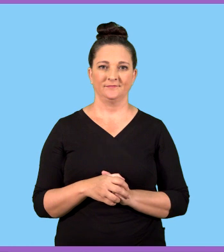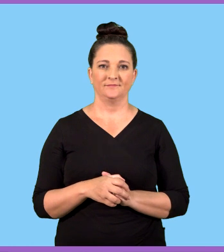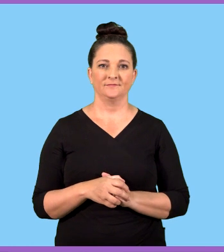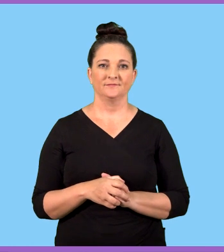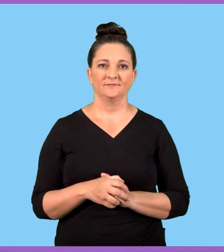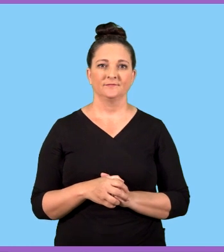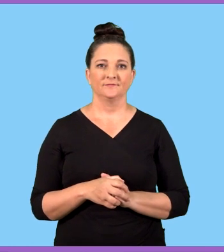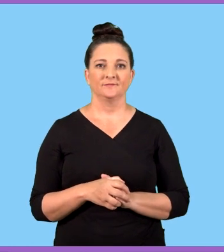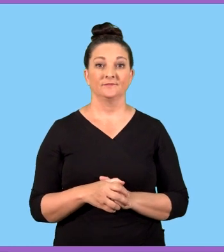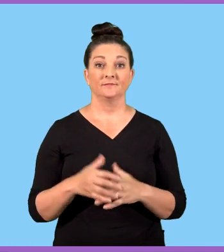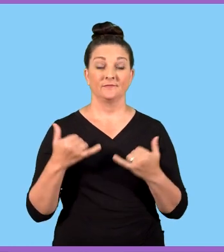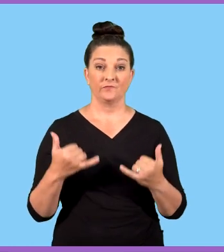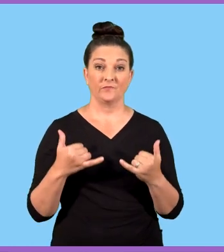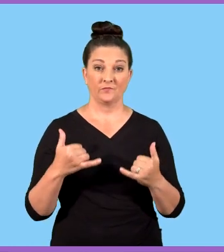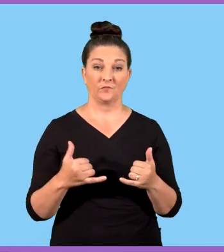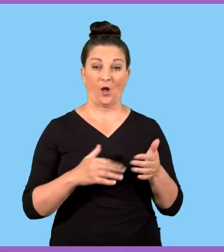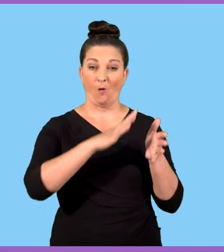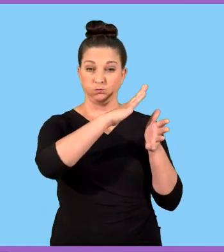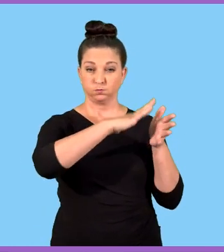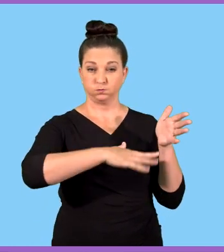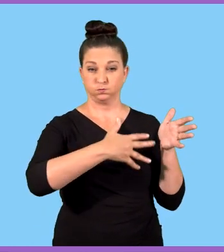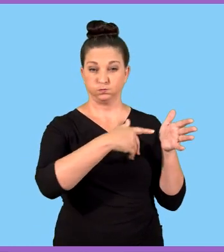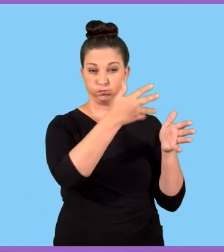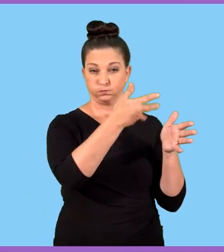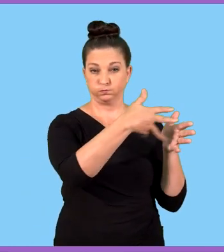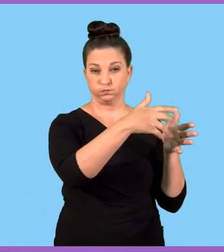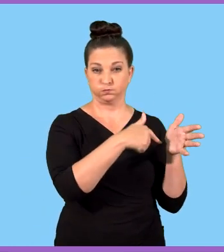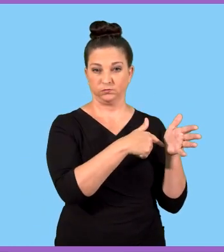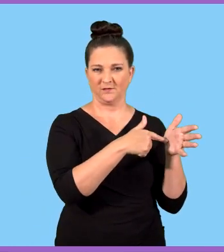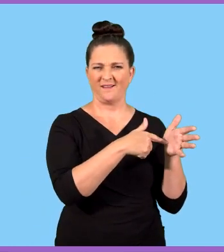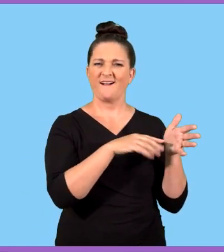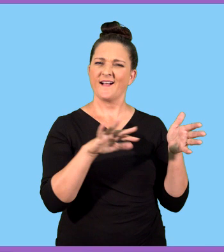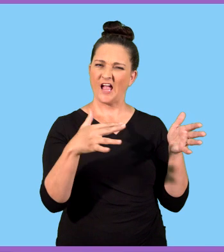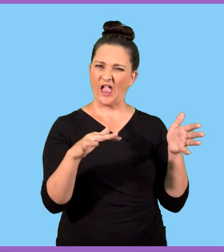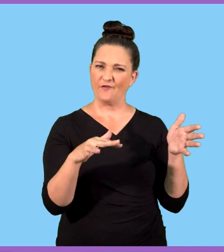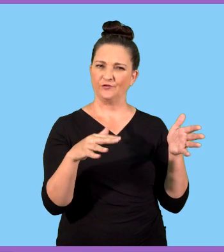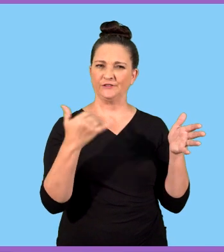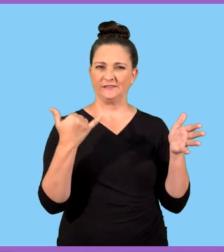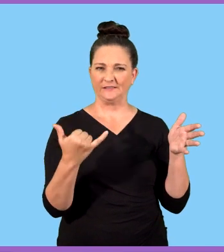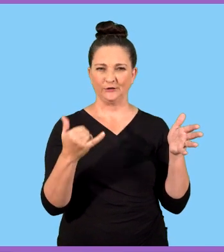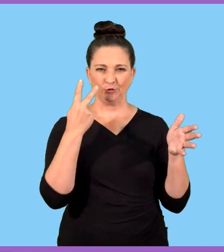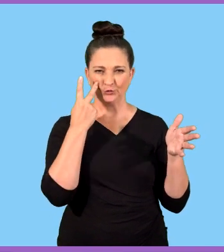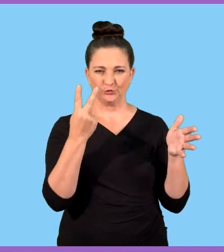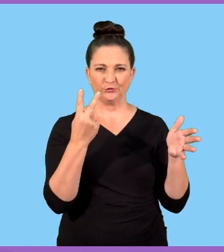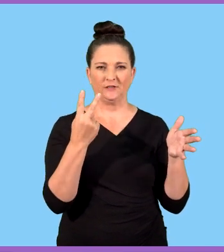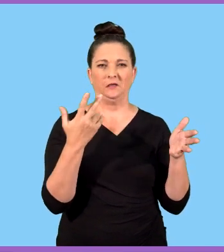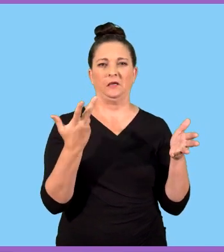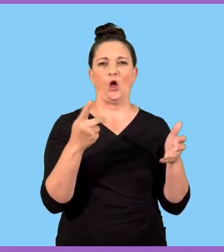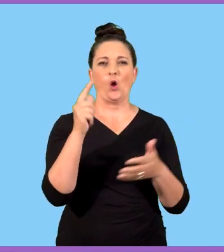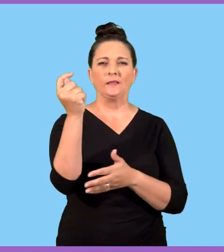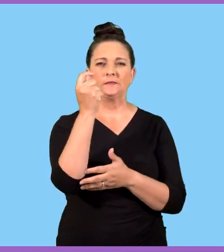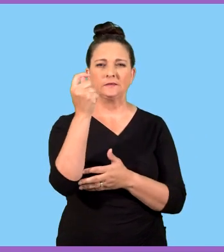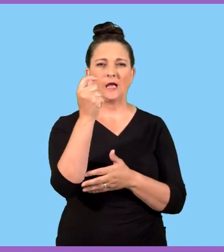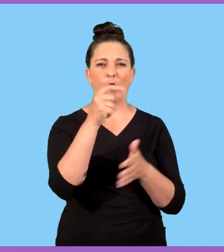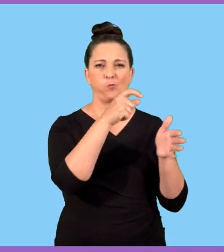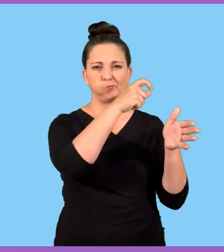Next slide. The table below shows the average minimum and maximum temperatures of town A